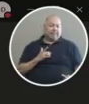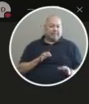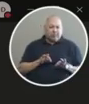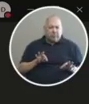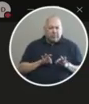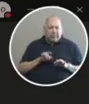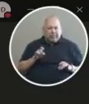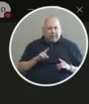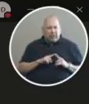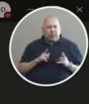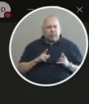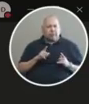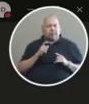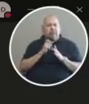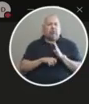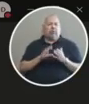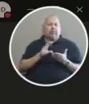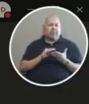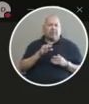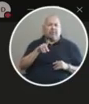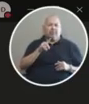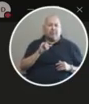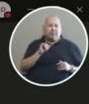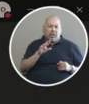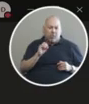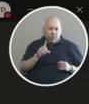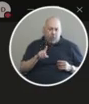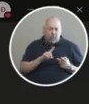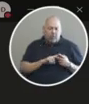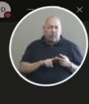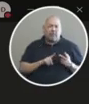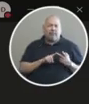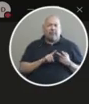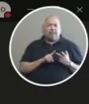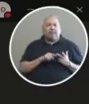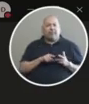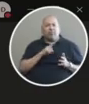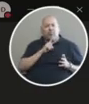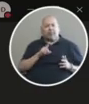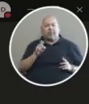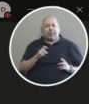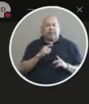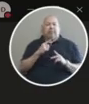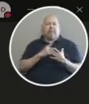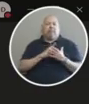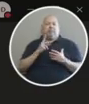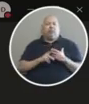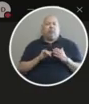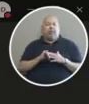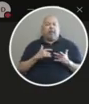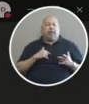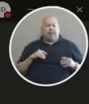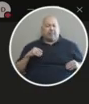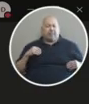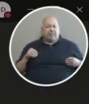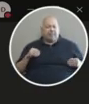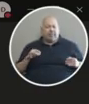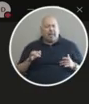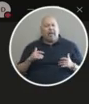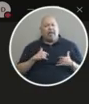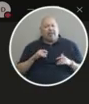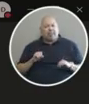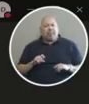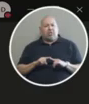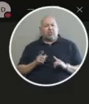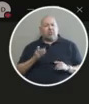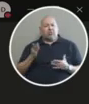urgency that they need to offset costs like payroll and other things, they really need a program that has that flexibility and that has that